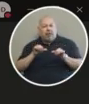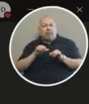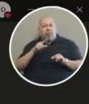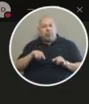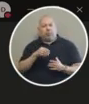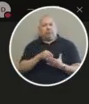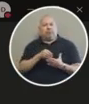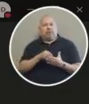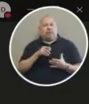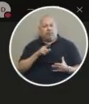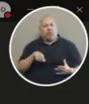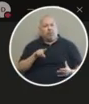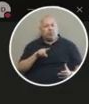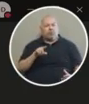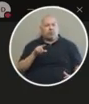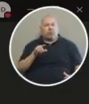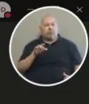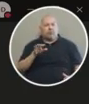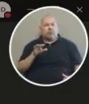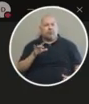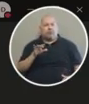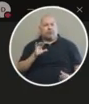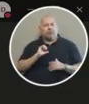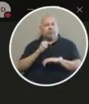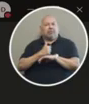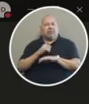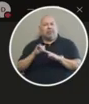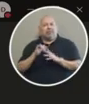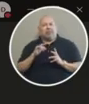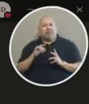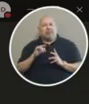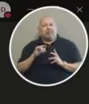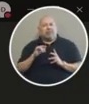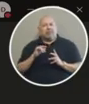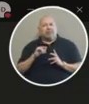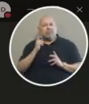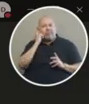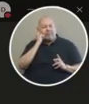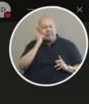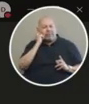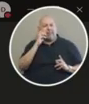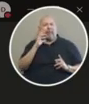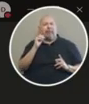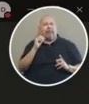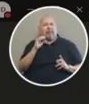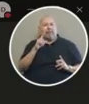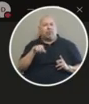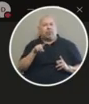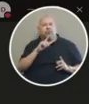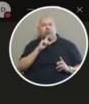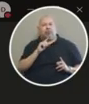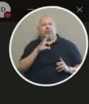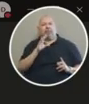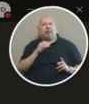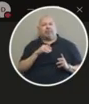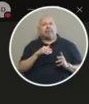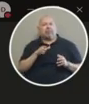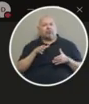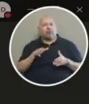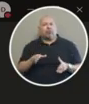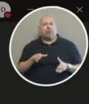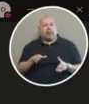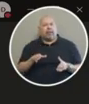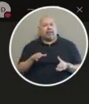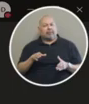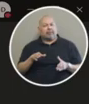Those were put in place, the pay-as-you-go dollars here recently, and those are the 50 some odd streets that are done